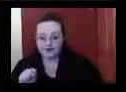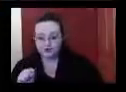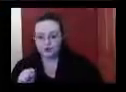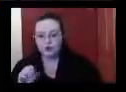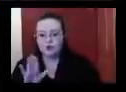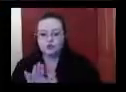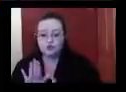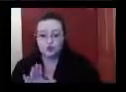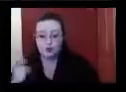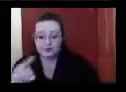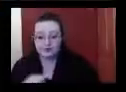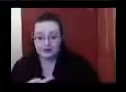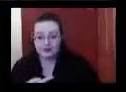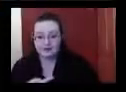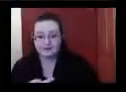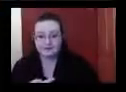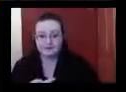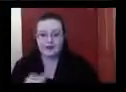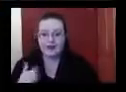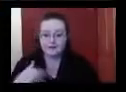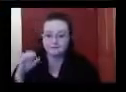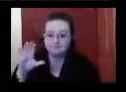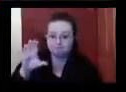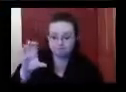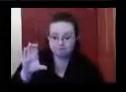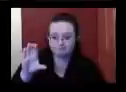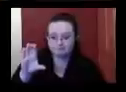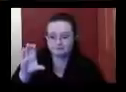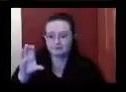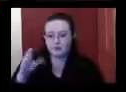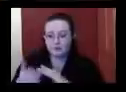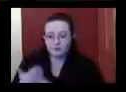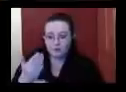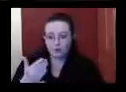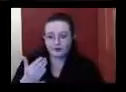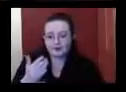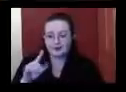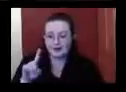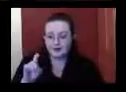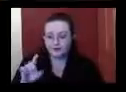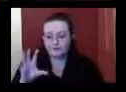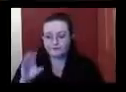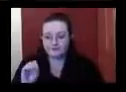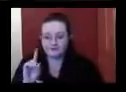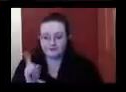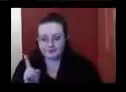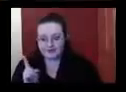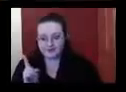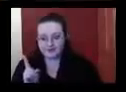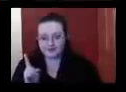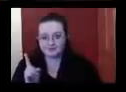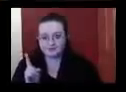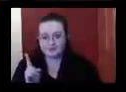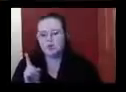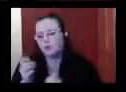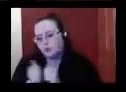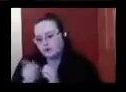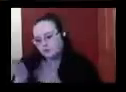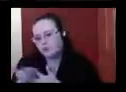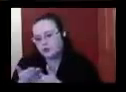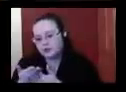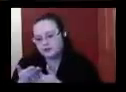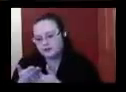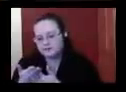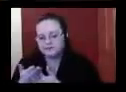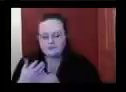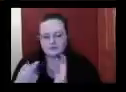student, there will be a block of instruction to start the day in the morning of 150 minutes with a break built in. So